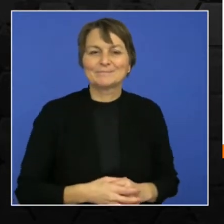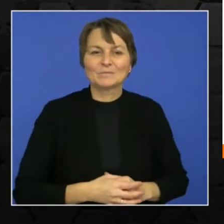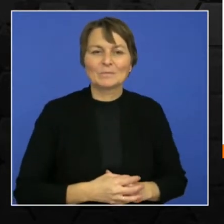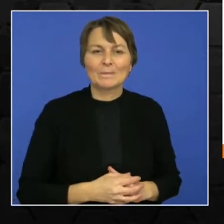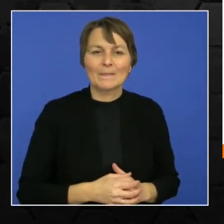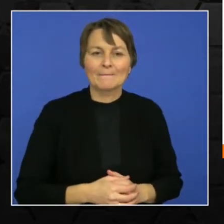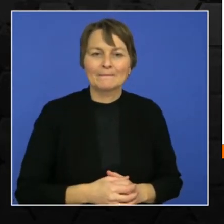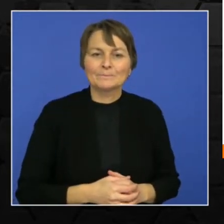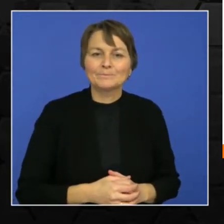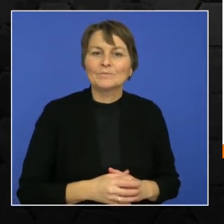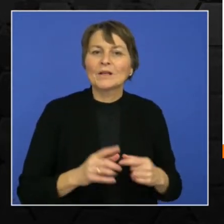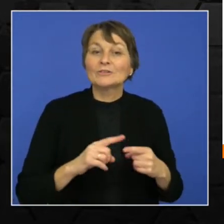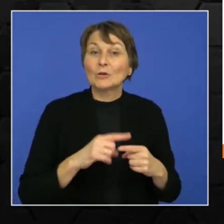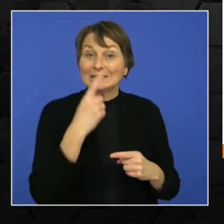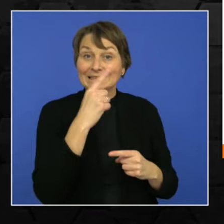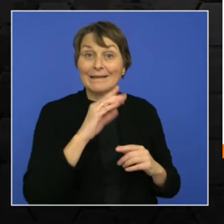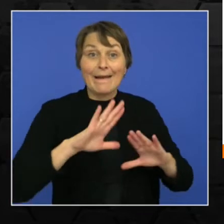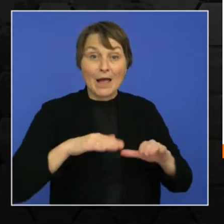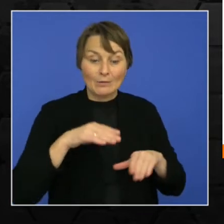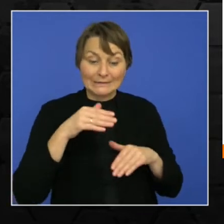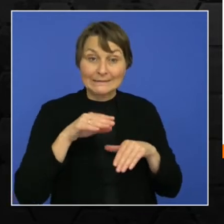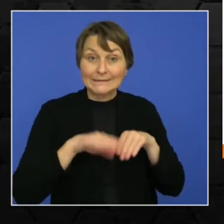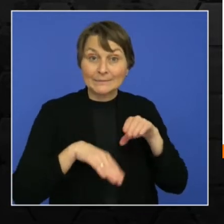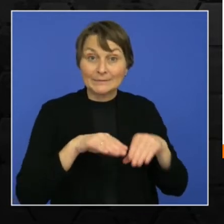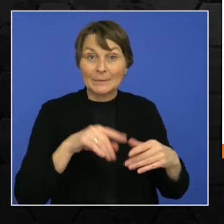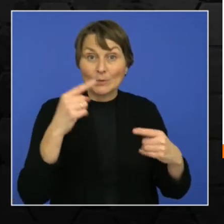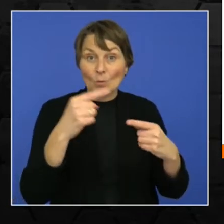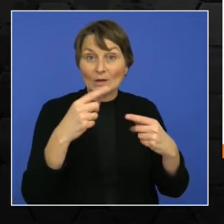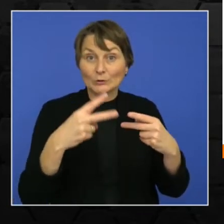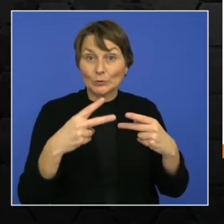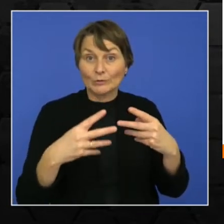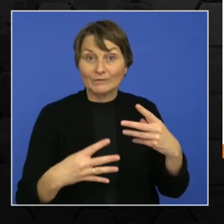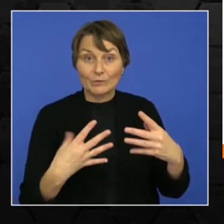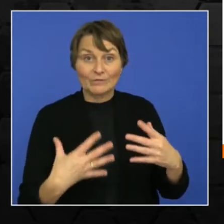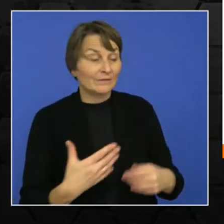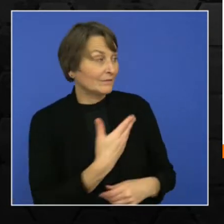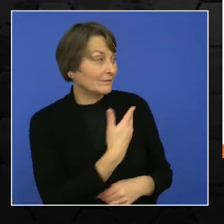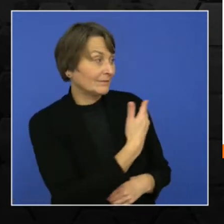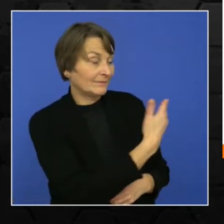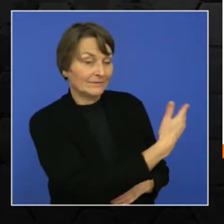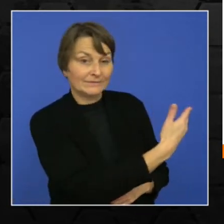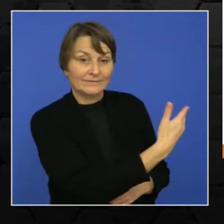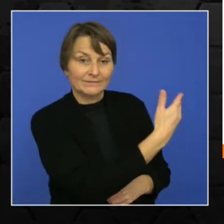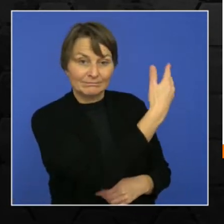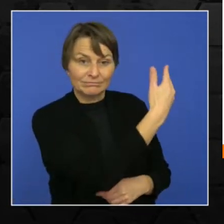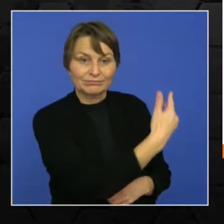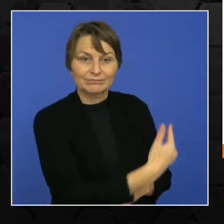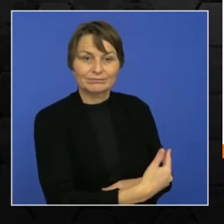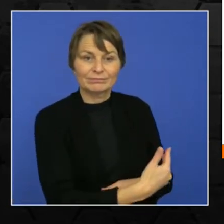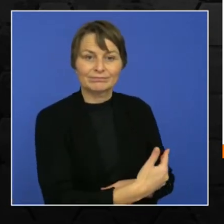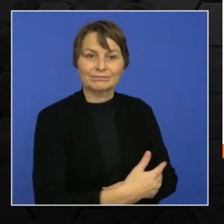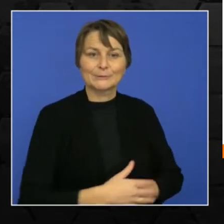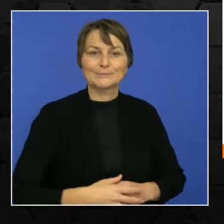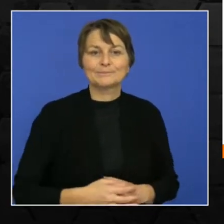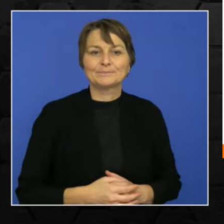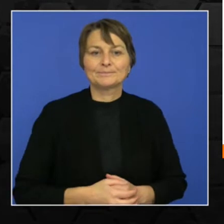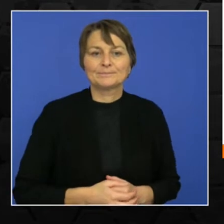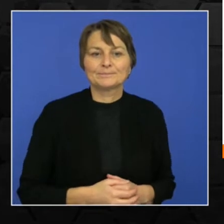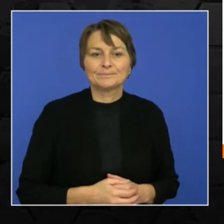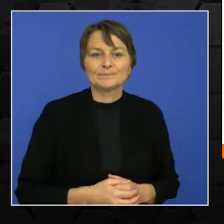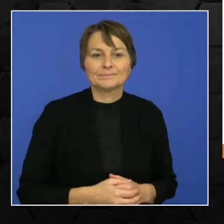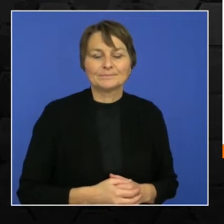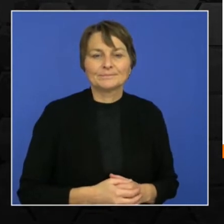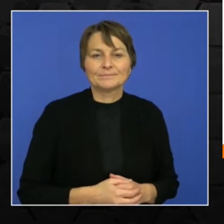file, add CDN to HTML file and link the JavaScript file with the HTML, as you know, normal thing, and jump into the linear regression one.